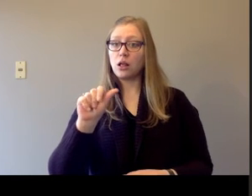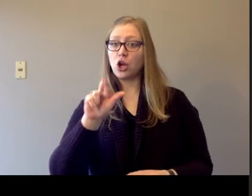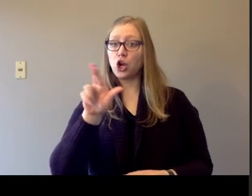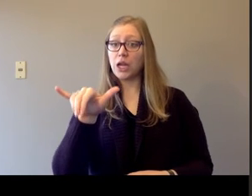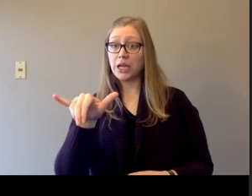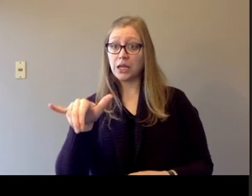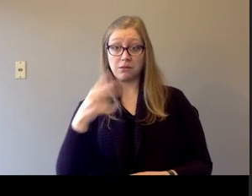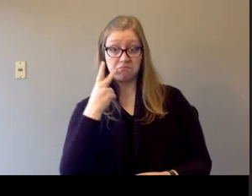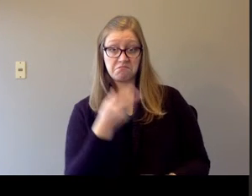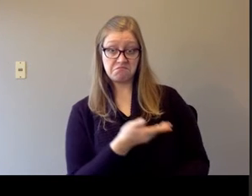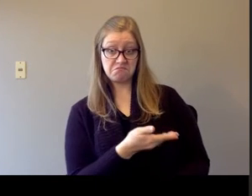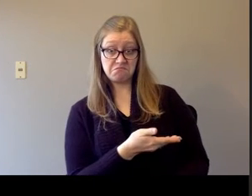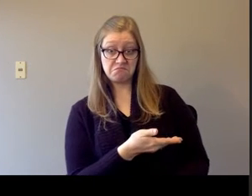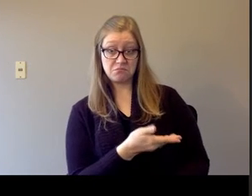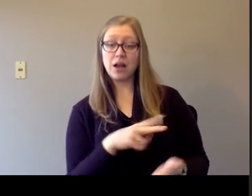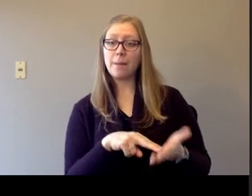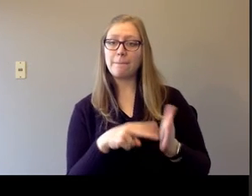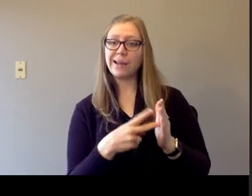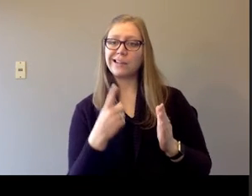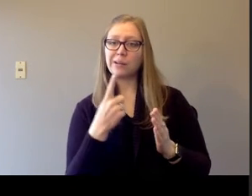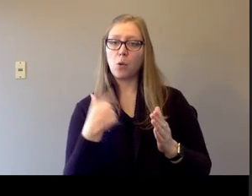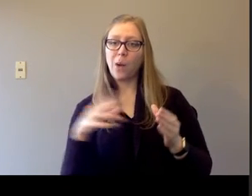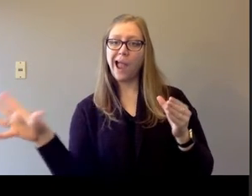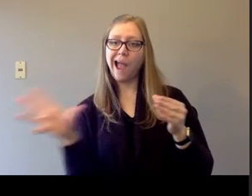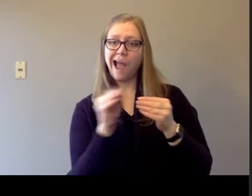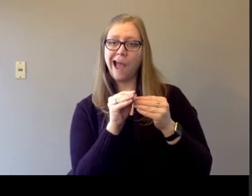is something that's added